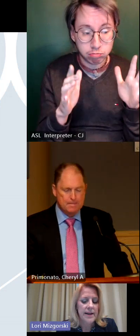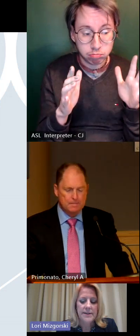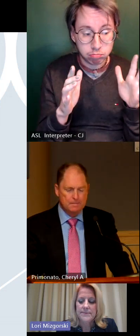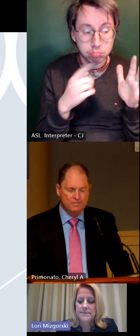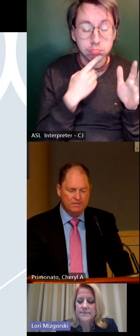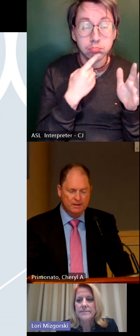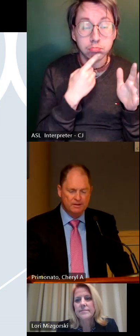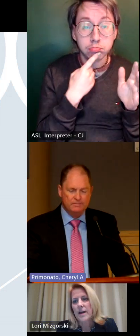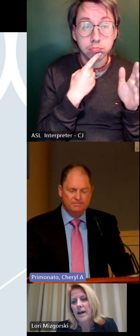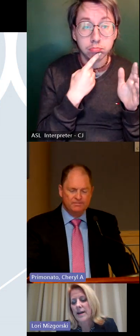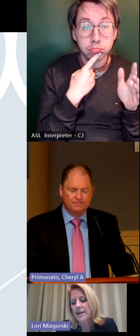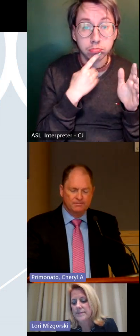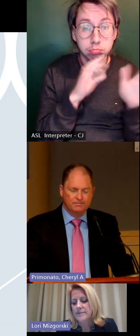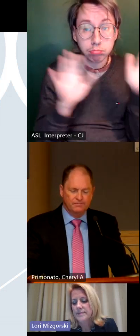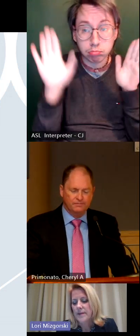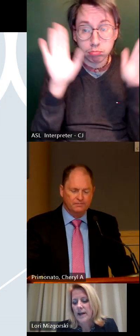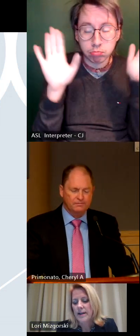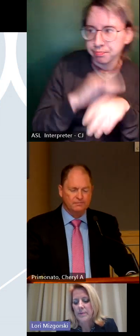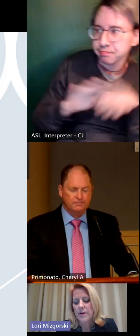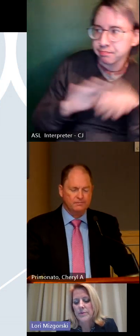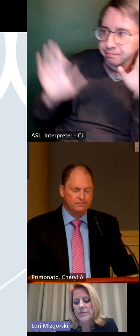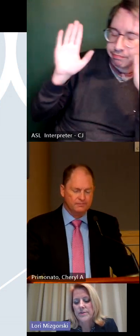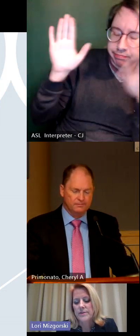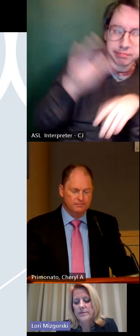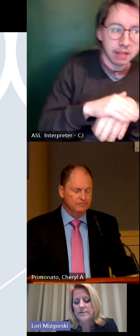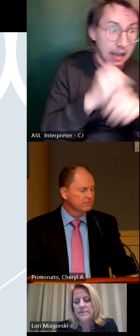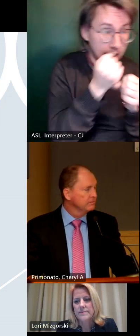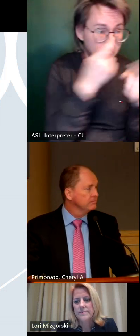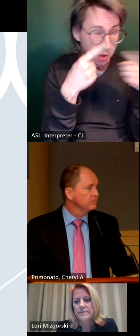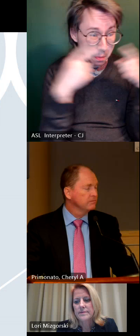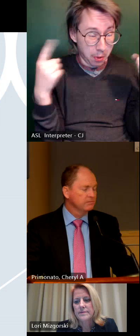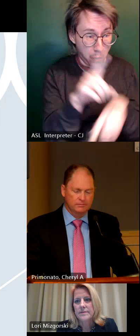Please say aye. Aye. Aye. Any opposed?